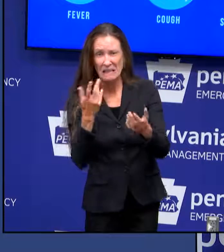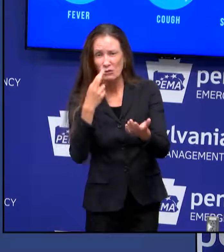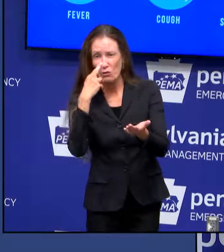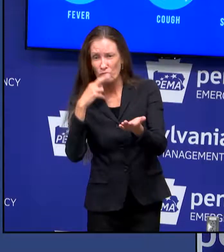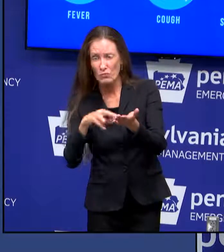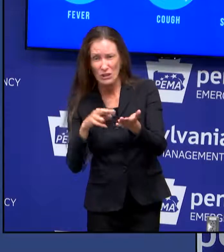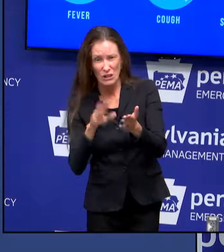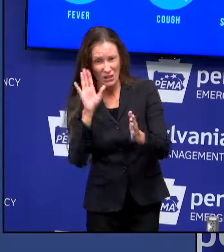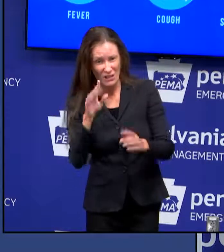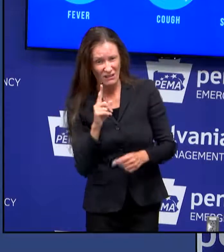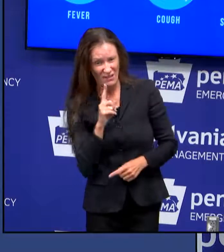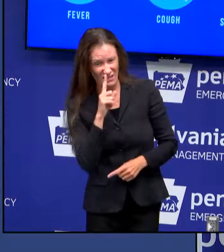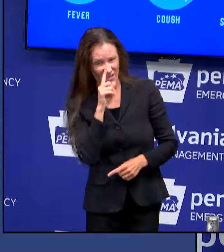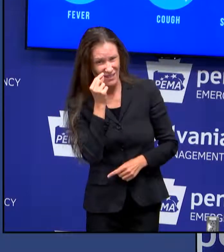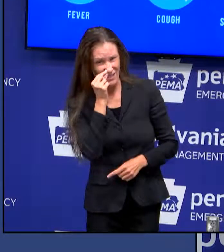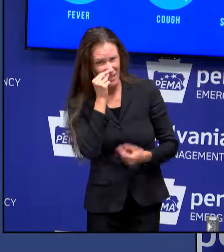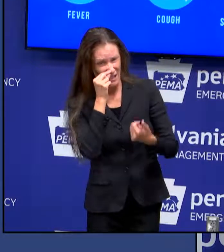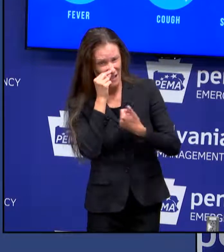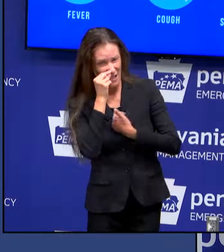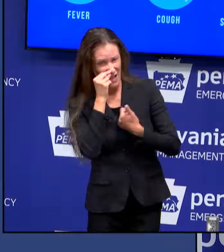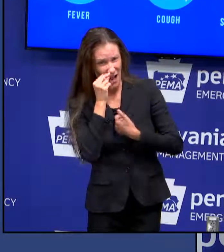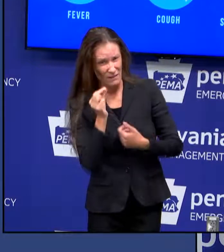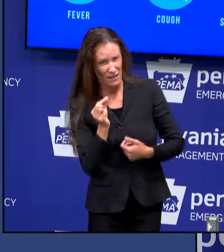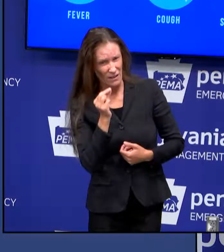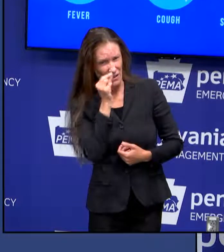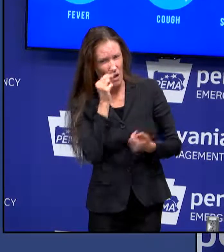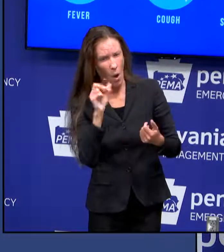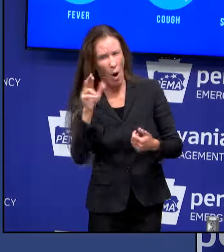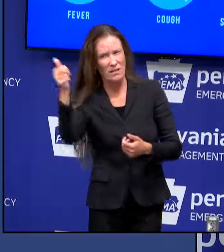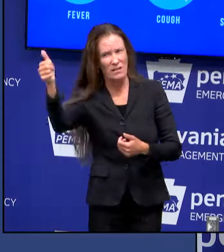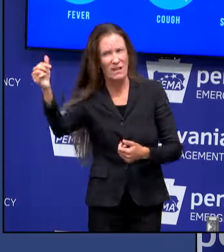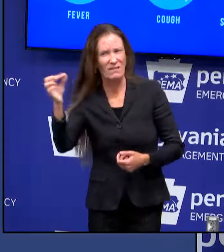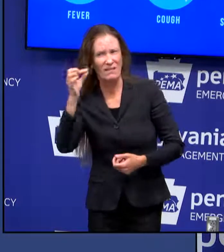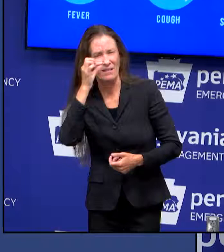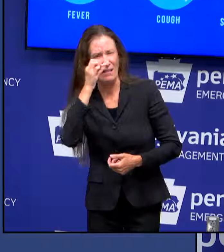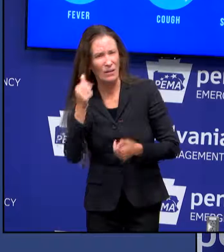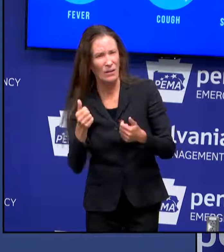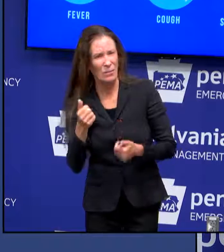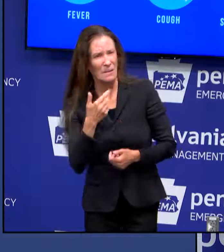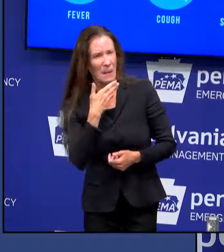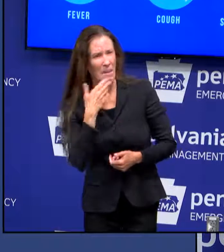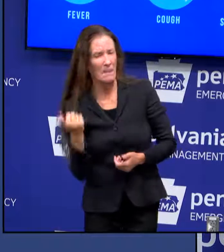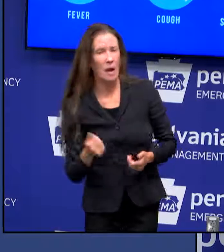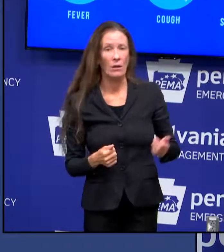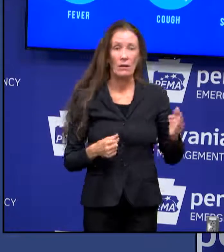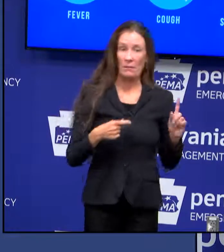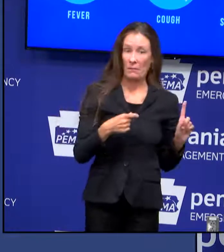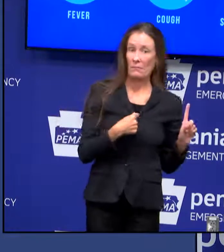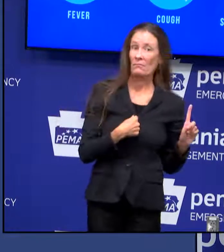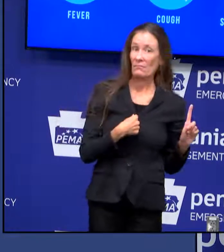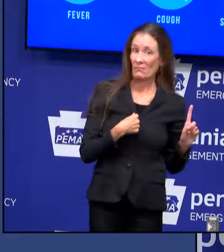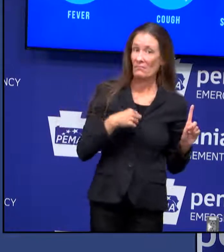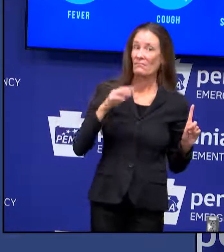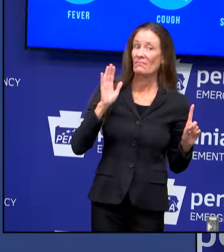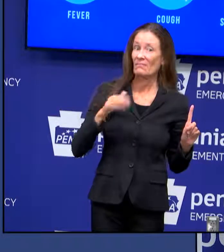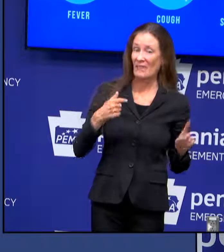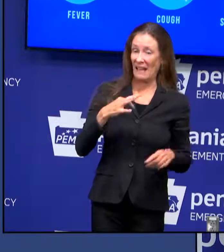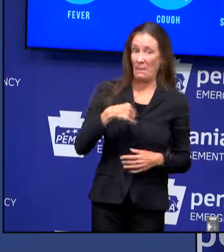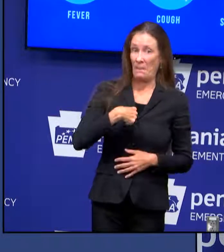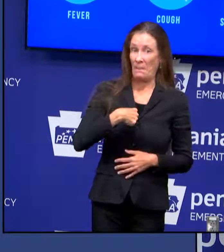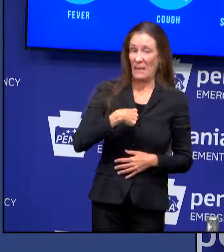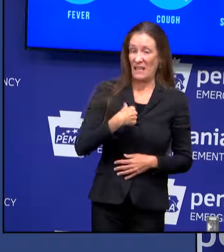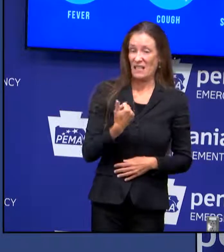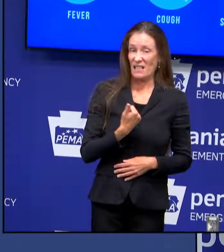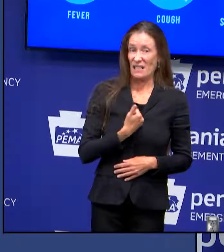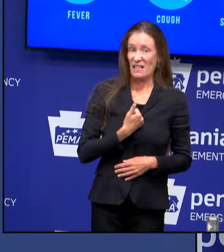to having people sitting in a car doing it themselves? I can tell you, I'll give you my impression. If I were administering it myself, I'd feel a